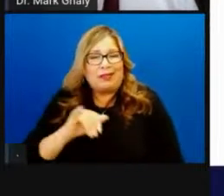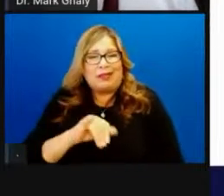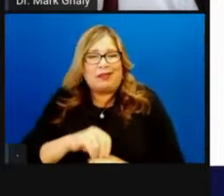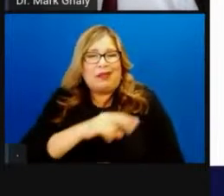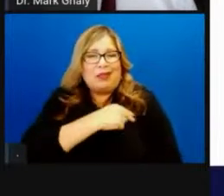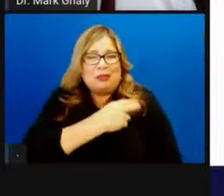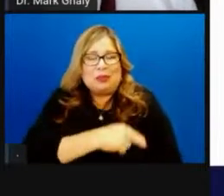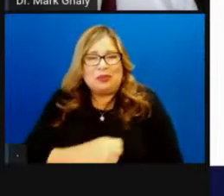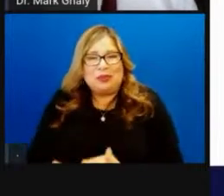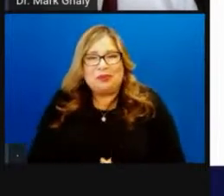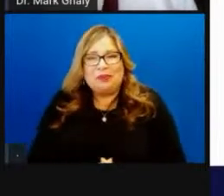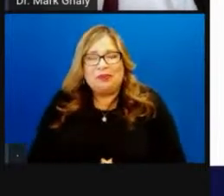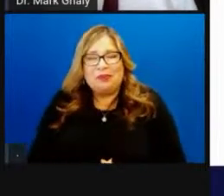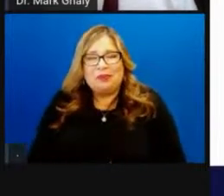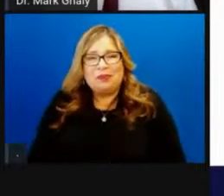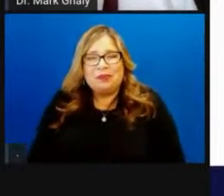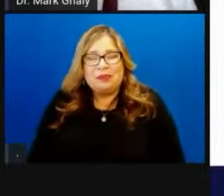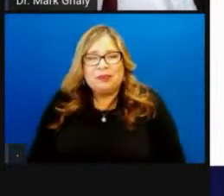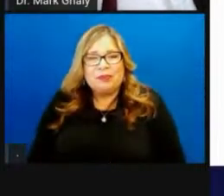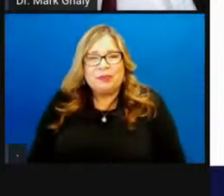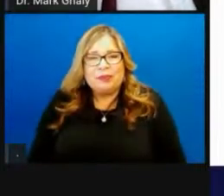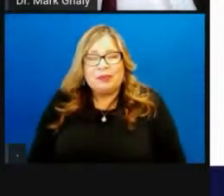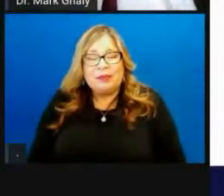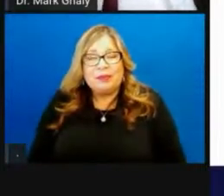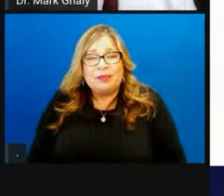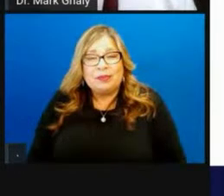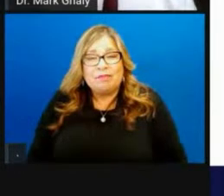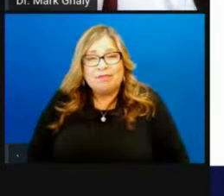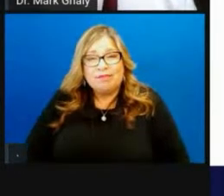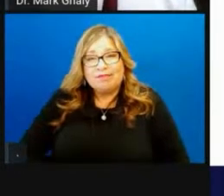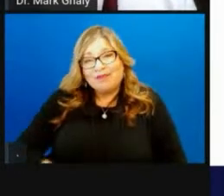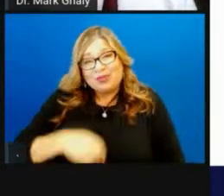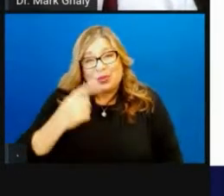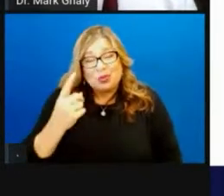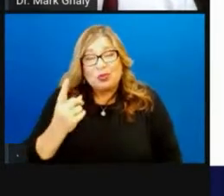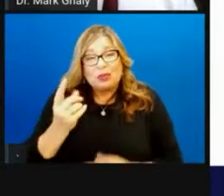So one key point to make is that this approach that we've